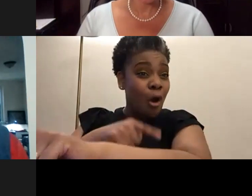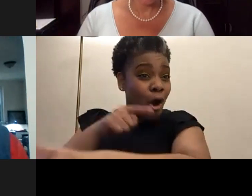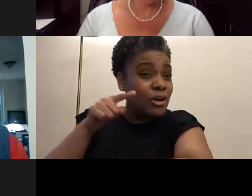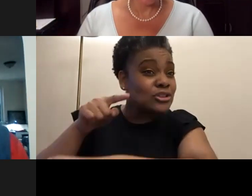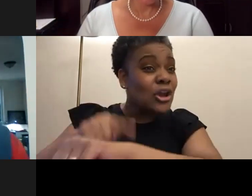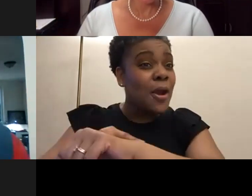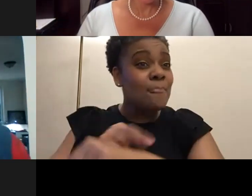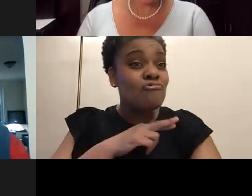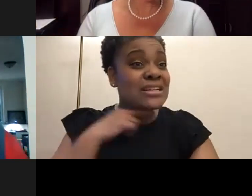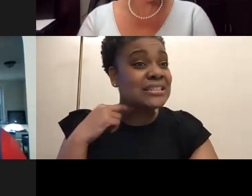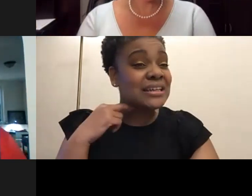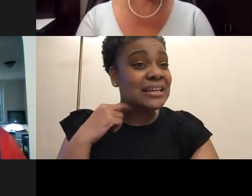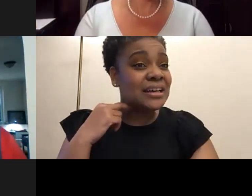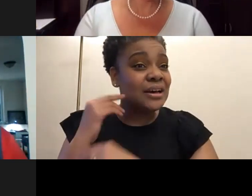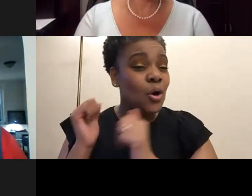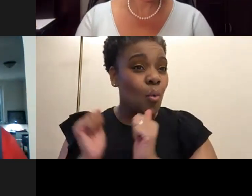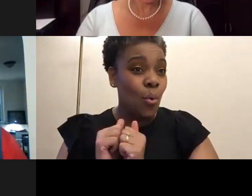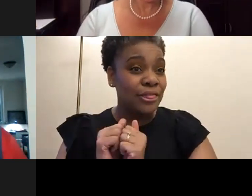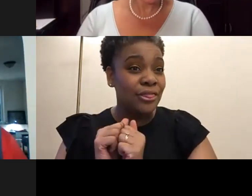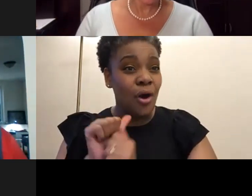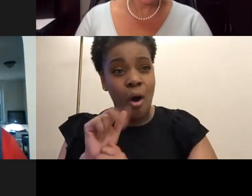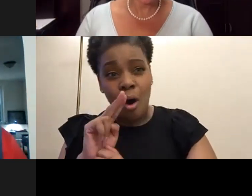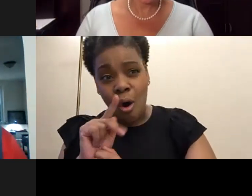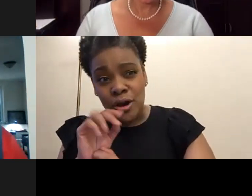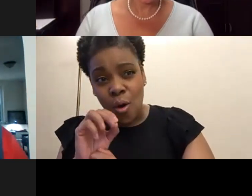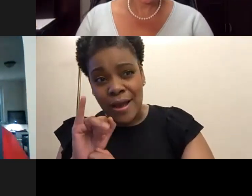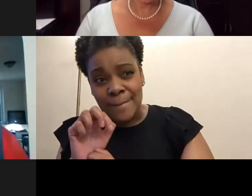risk with autoimmune issues.